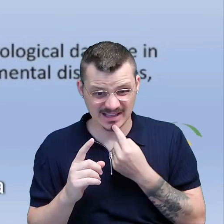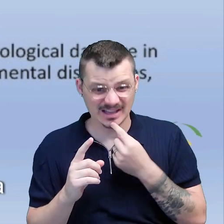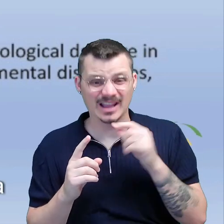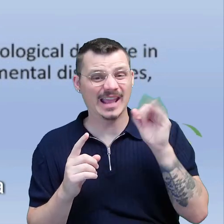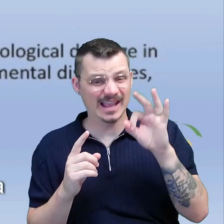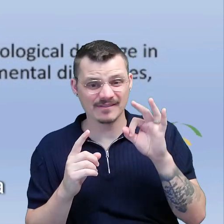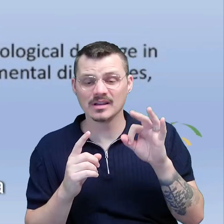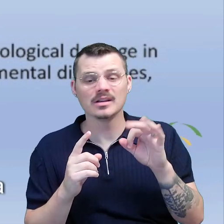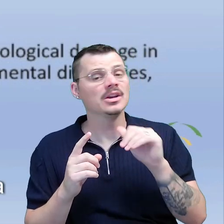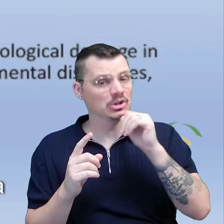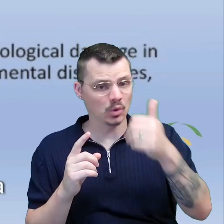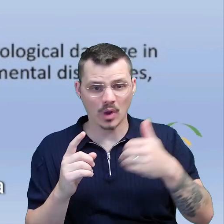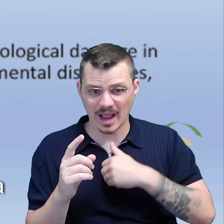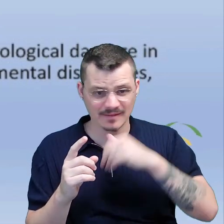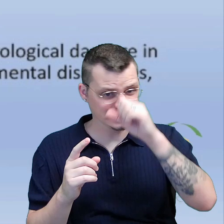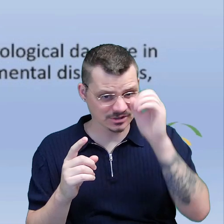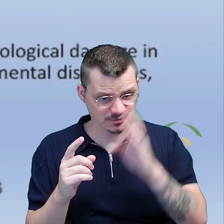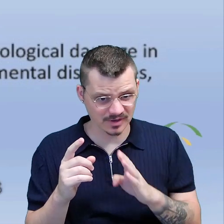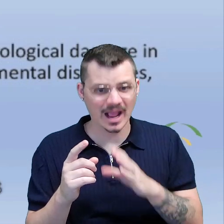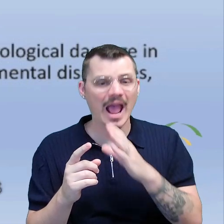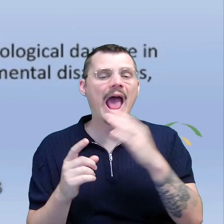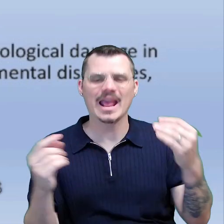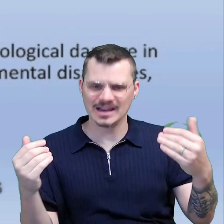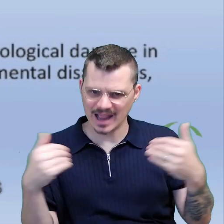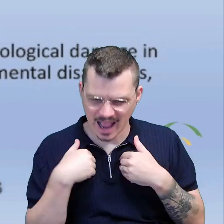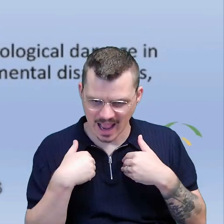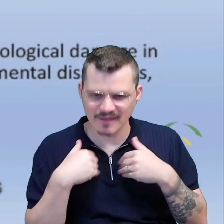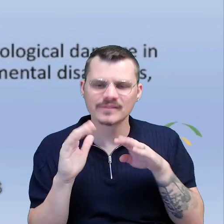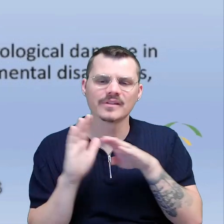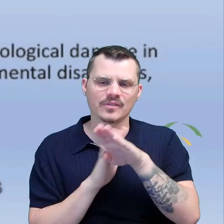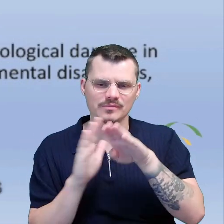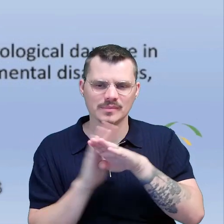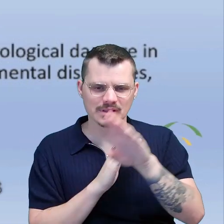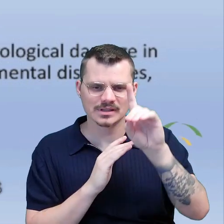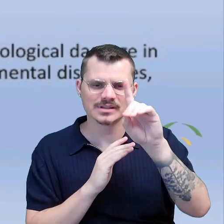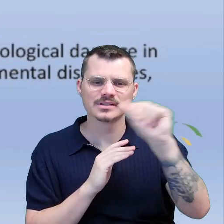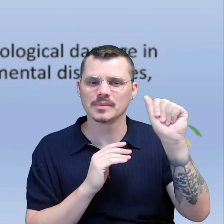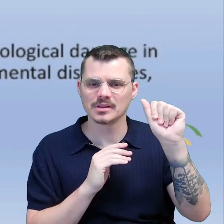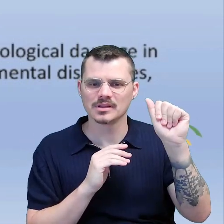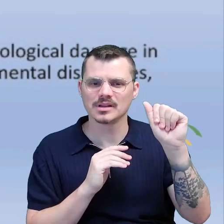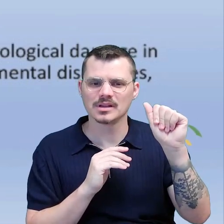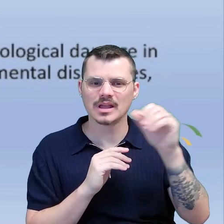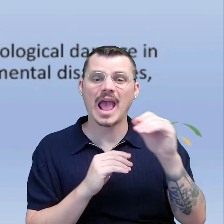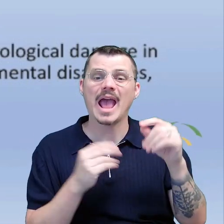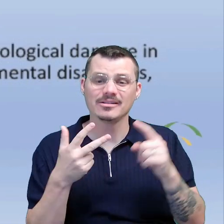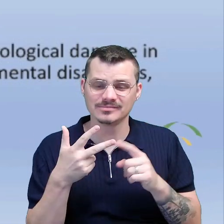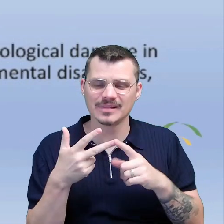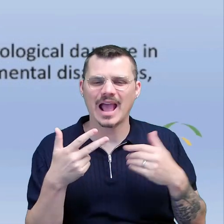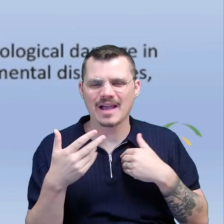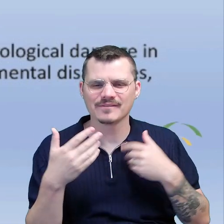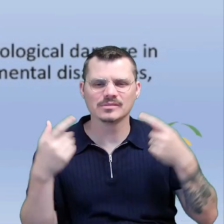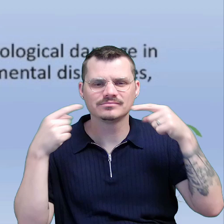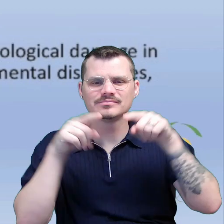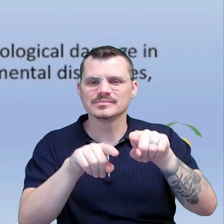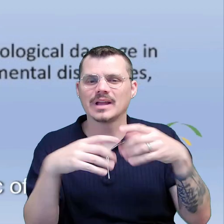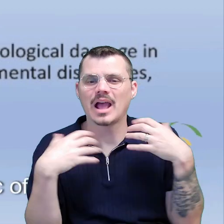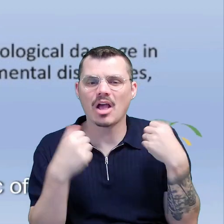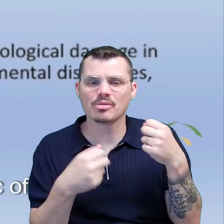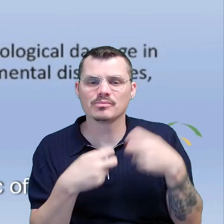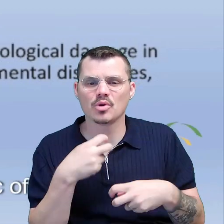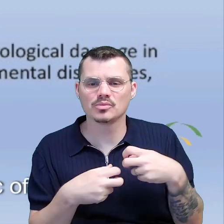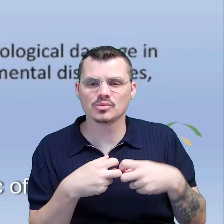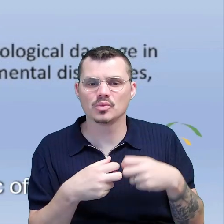people who don't have schizophrenia and do have developmental disabilities, and 3 have co-occurring health problems,